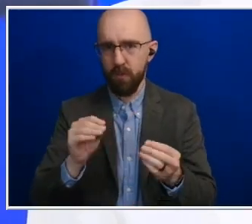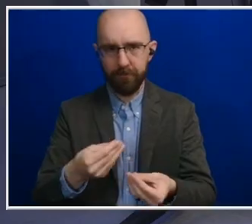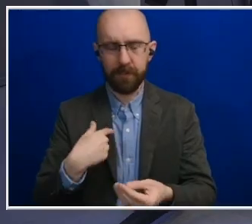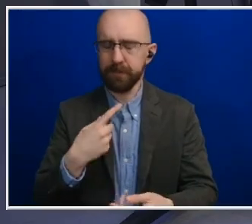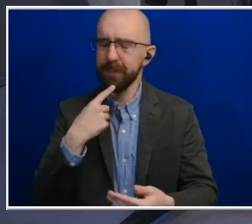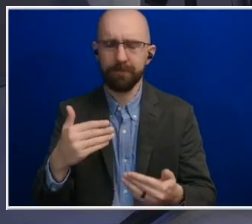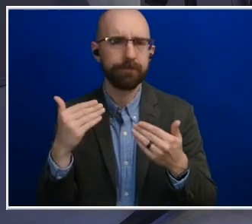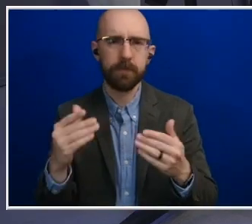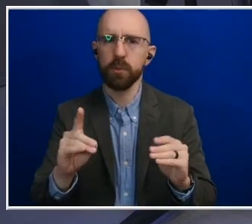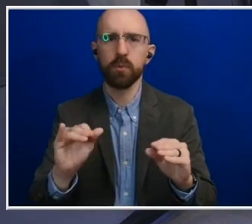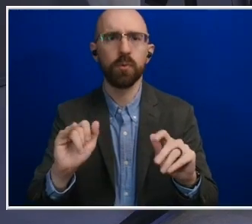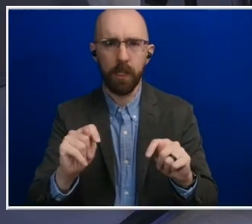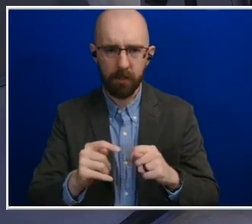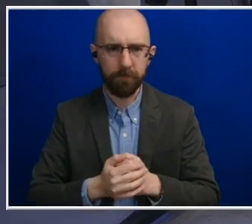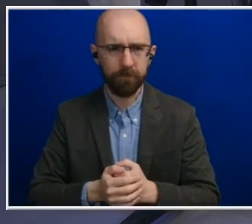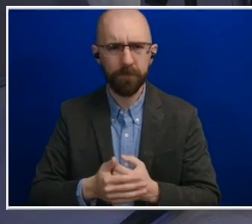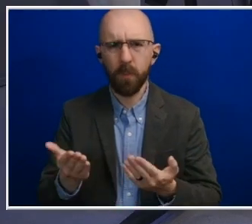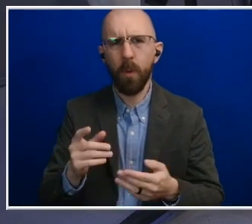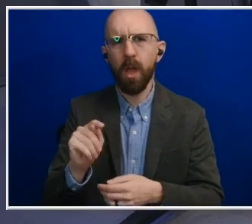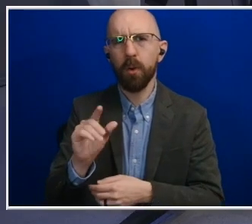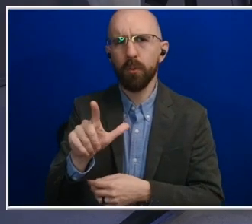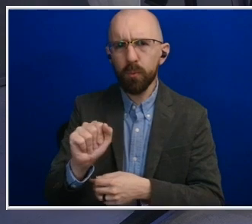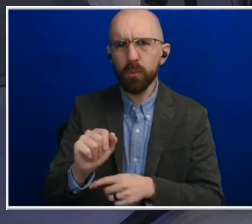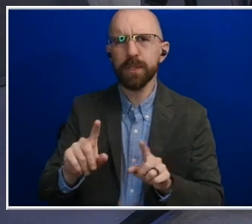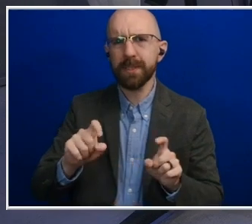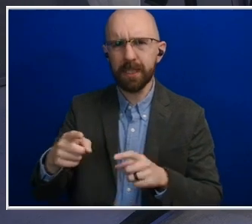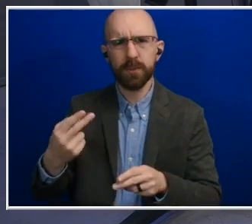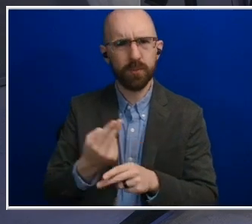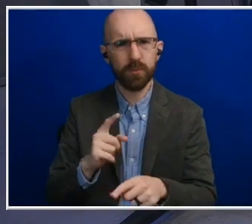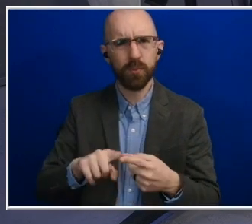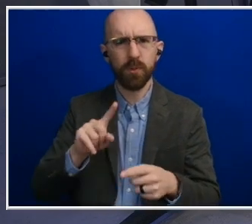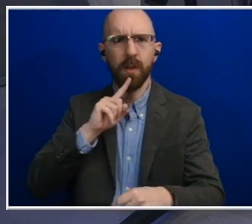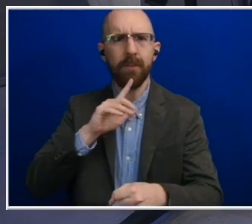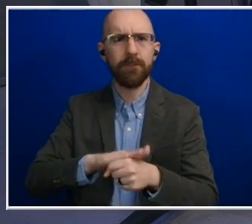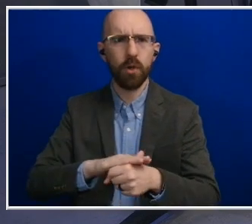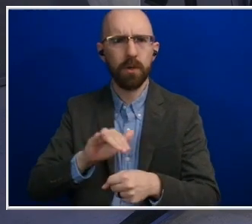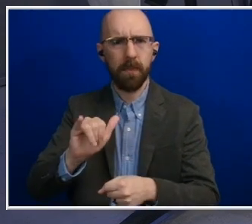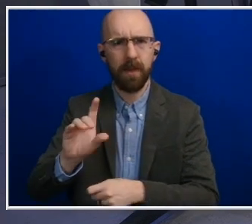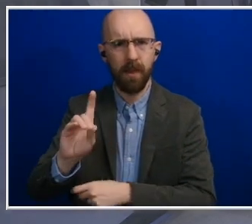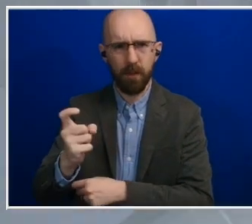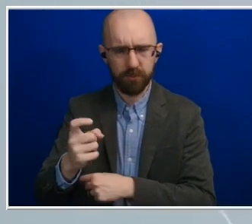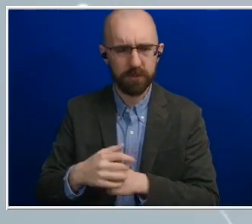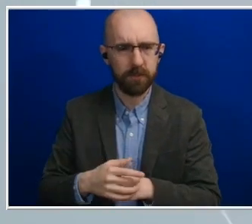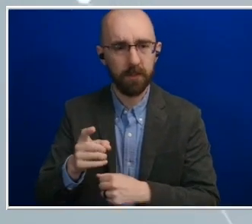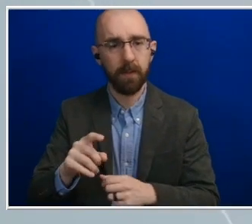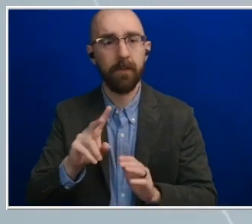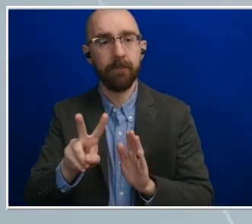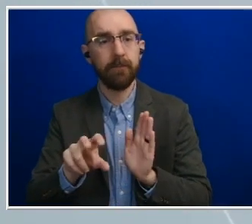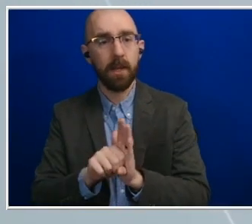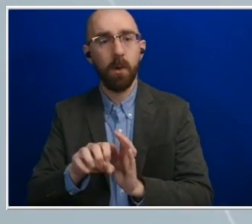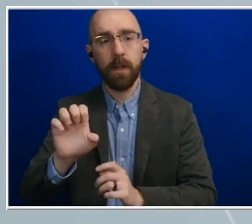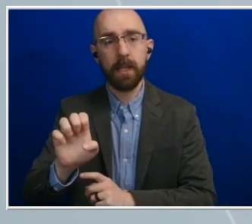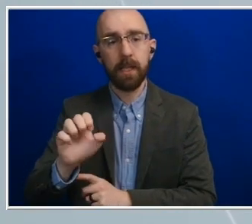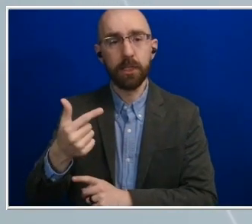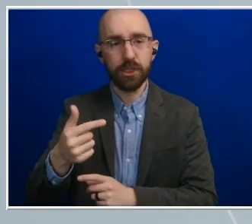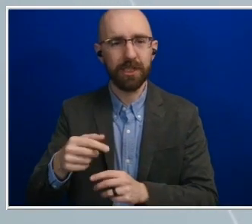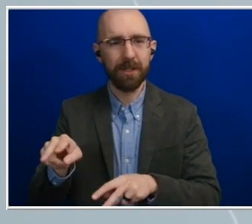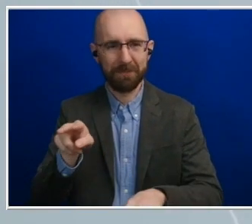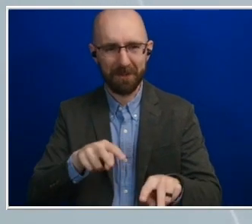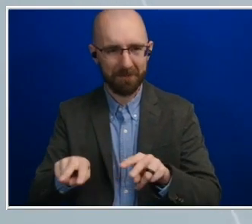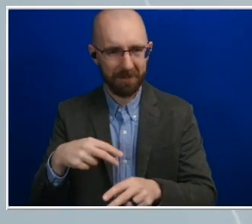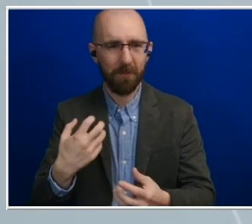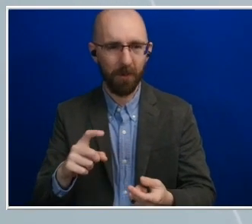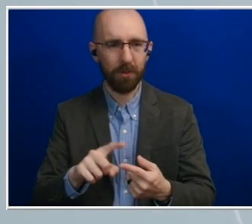use, Dr. Ujoa, to confirm this diagnosis? The video EEG monitoring. So basically, we wanted to record the